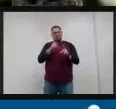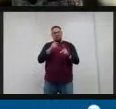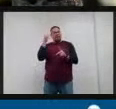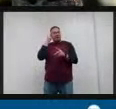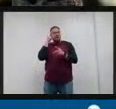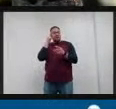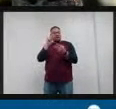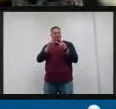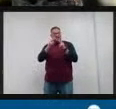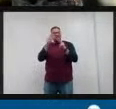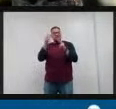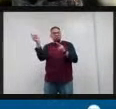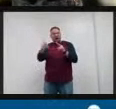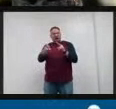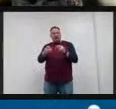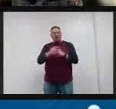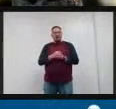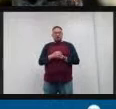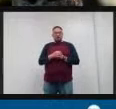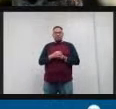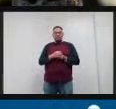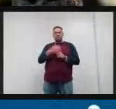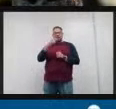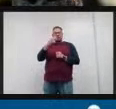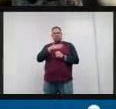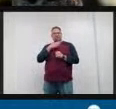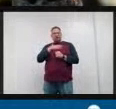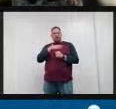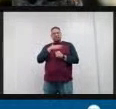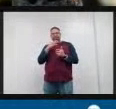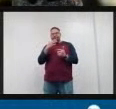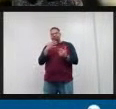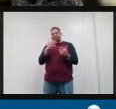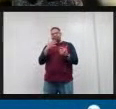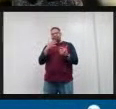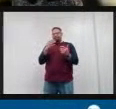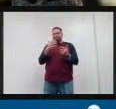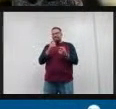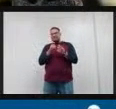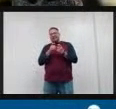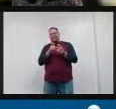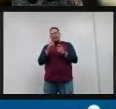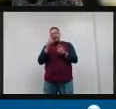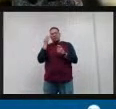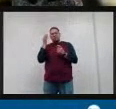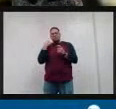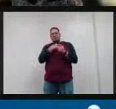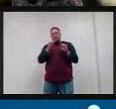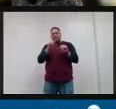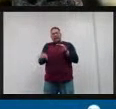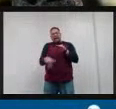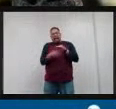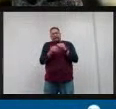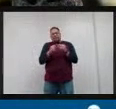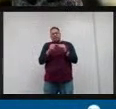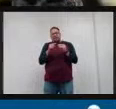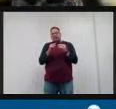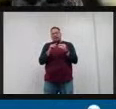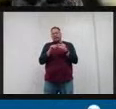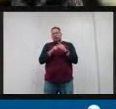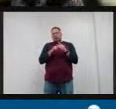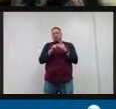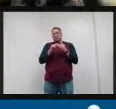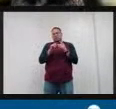village. So I guess like my little caveat is like, I don't know if we can add something about how we can open